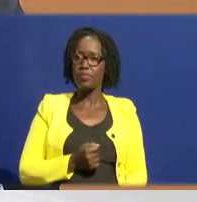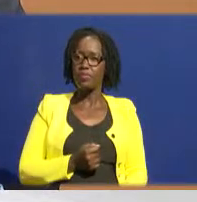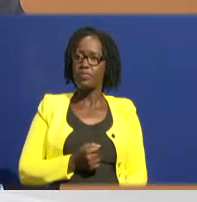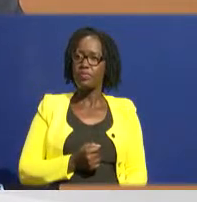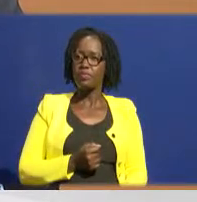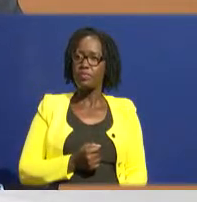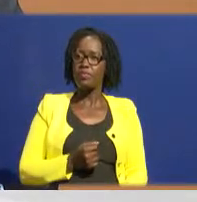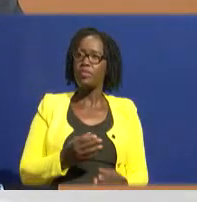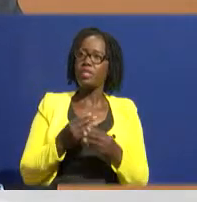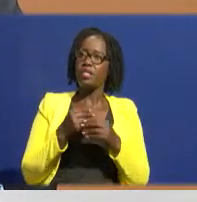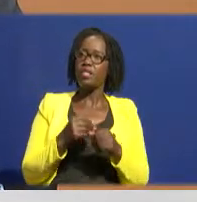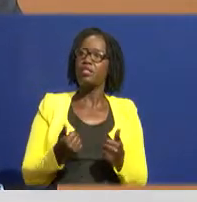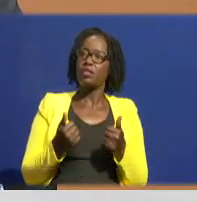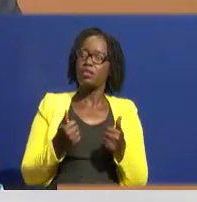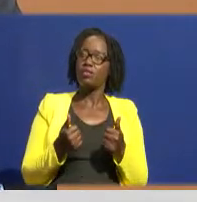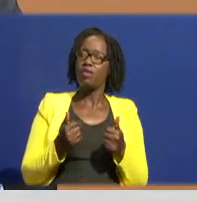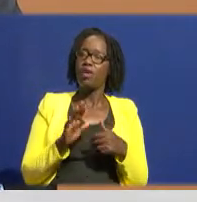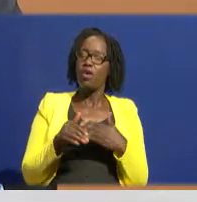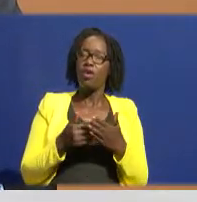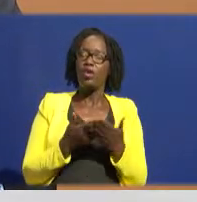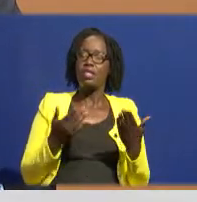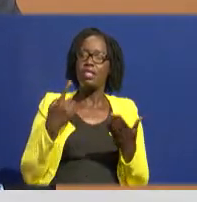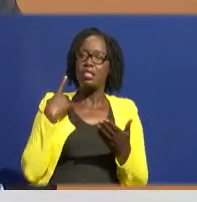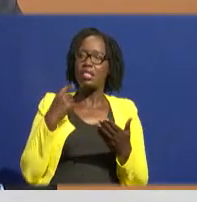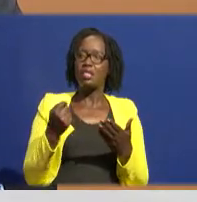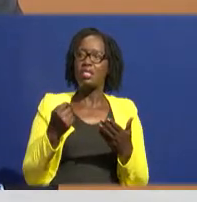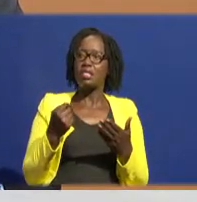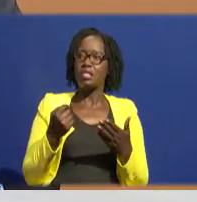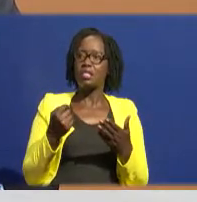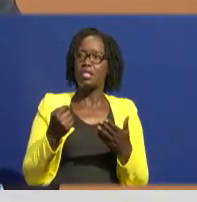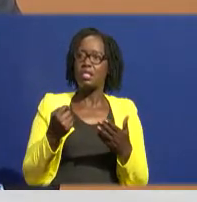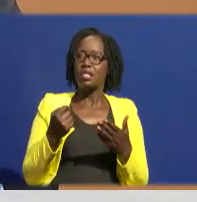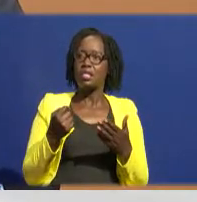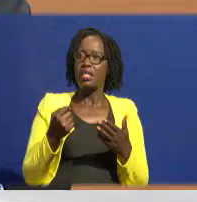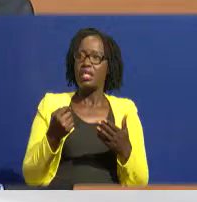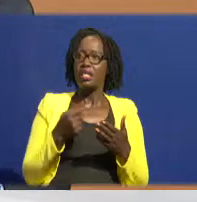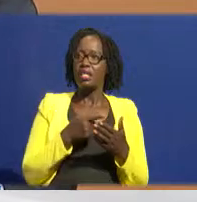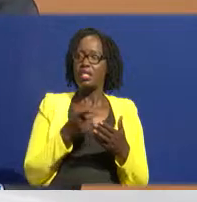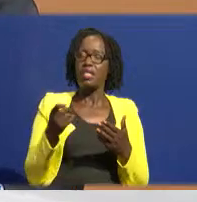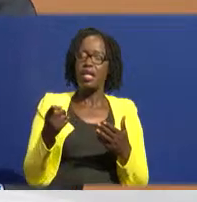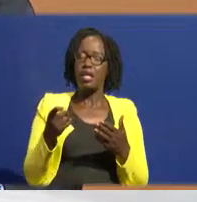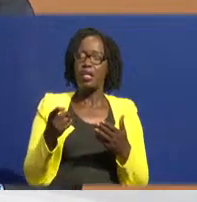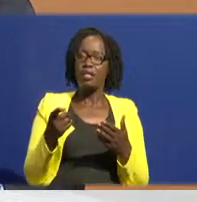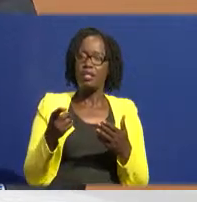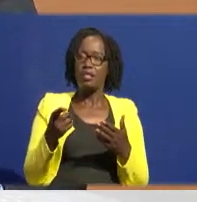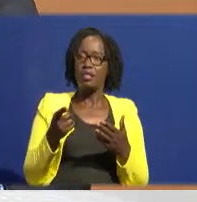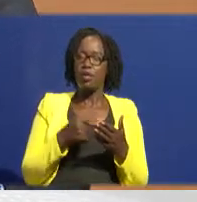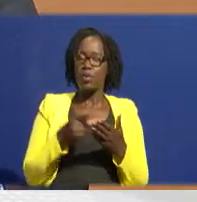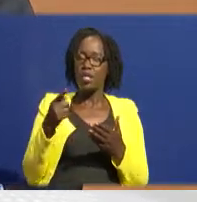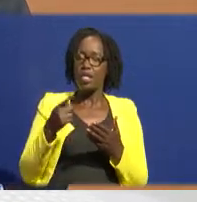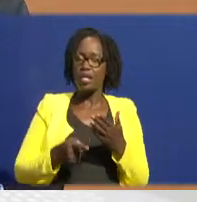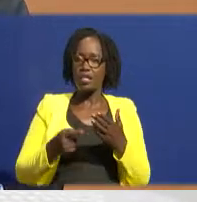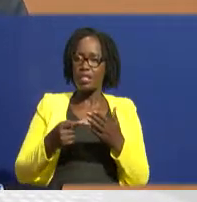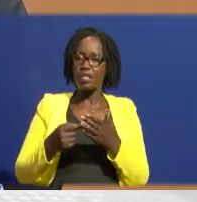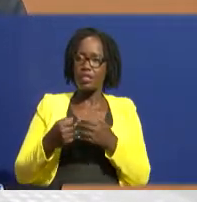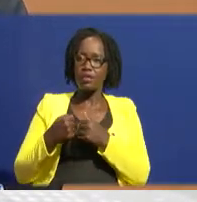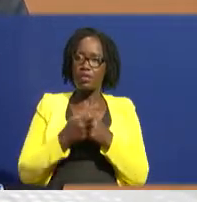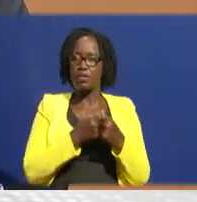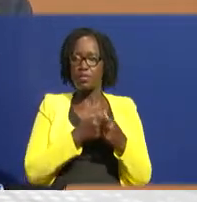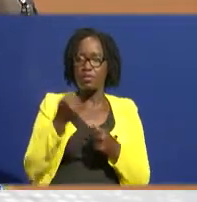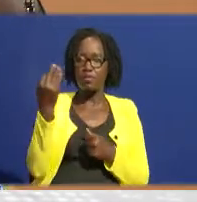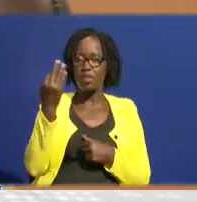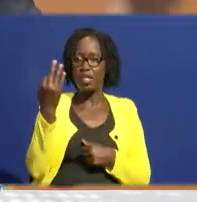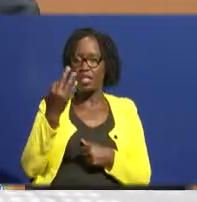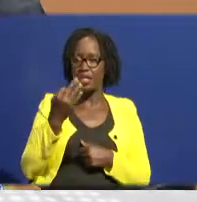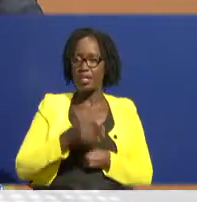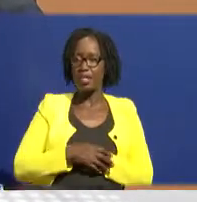this. And I remember very recently we were in one of those weekend challenges, and there was